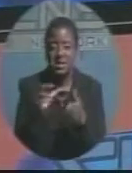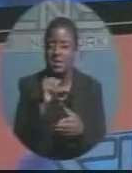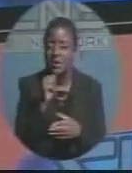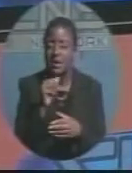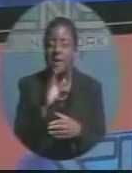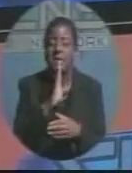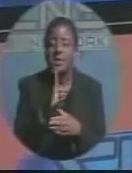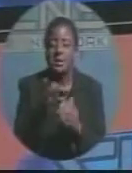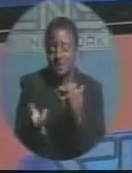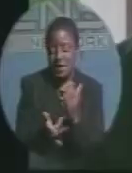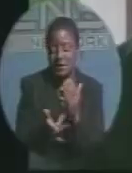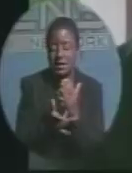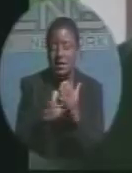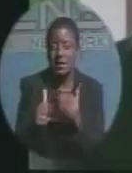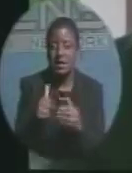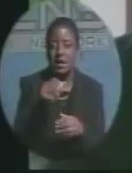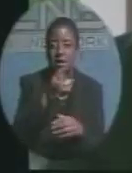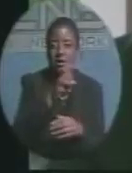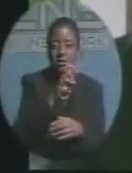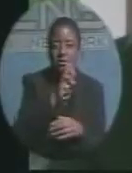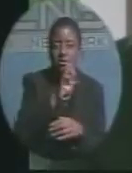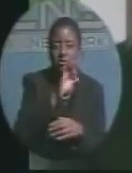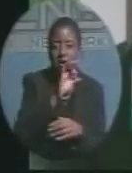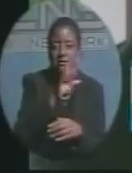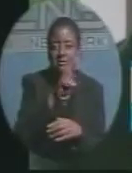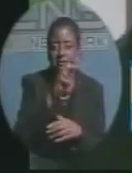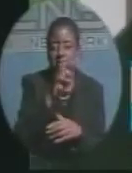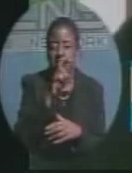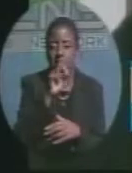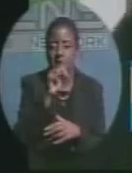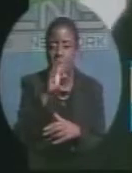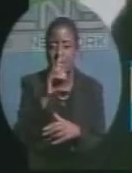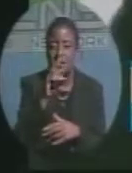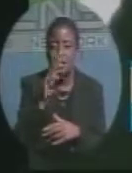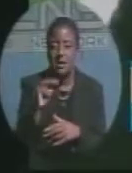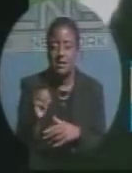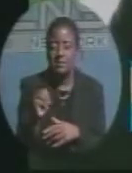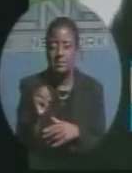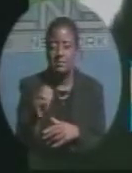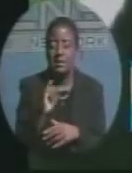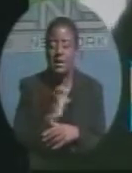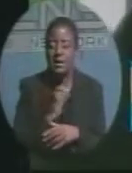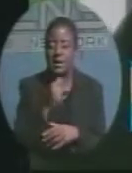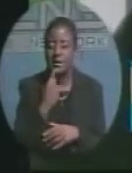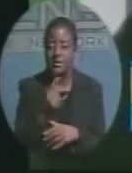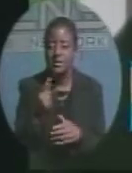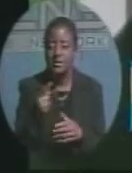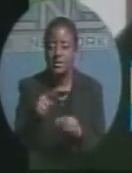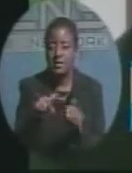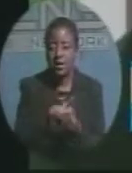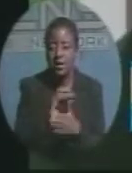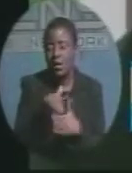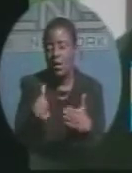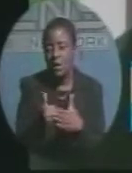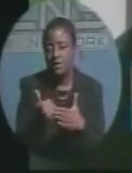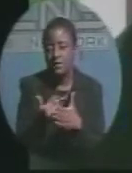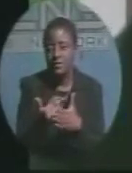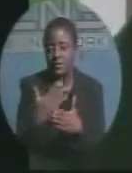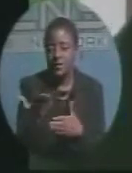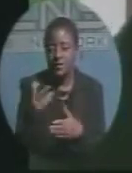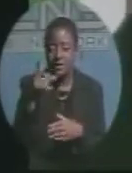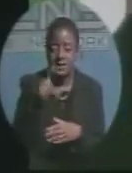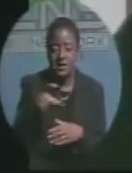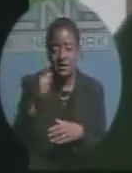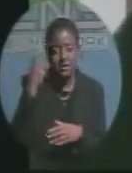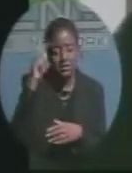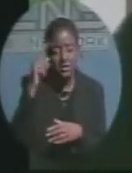referendum. I'm advised legally that all of the prerequisites that go into organizing a constitutional